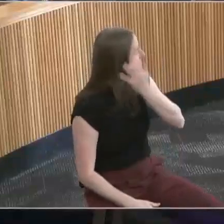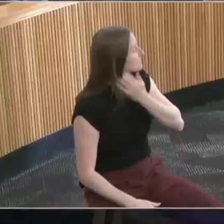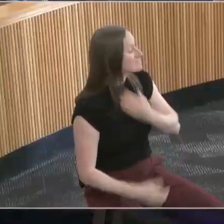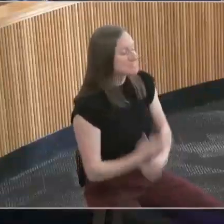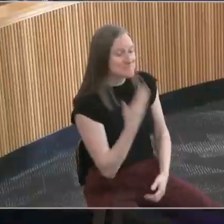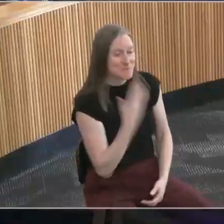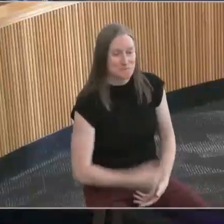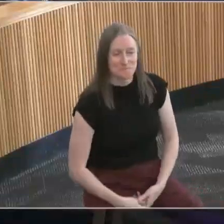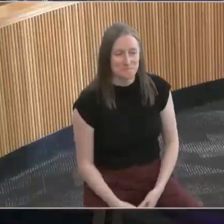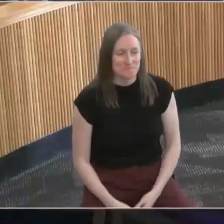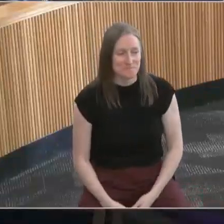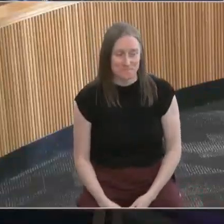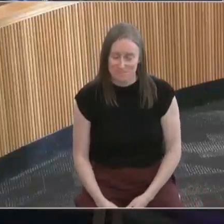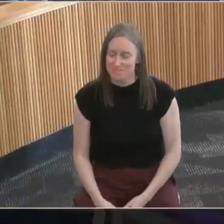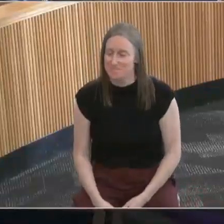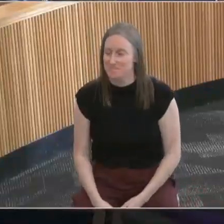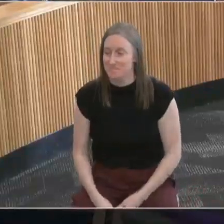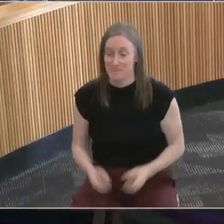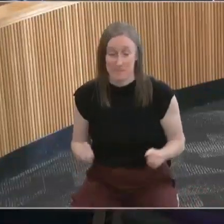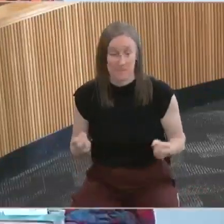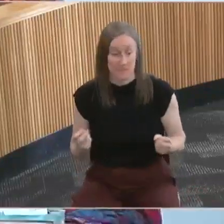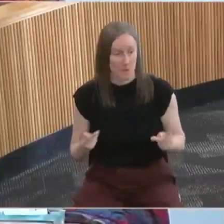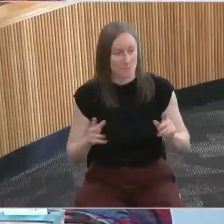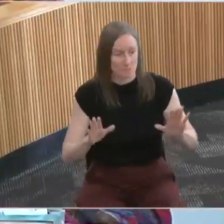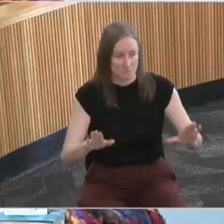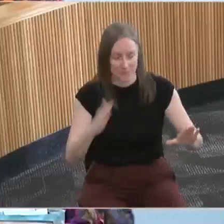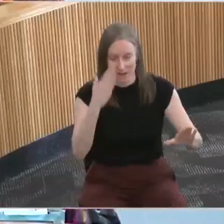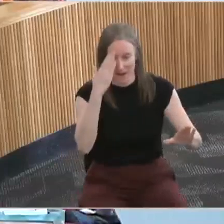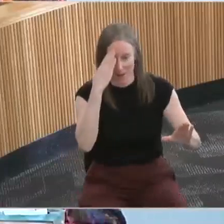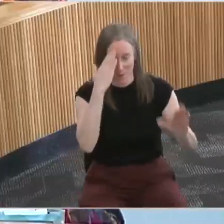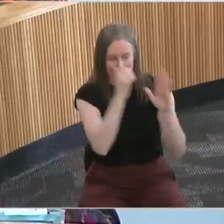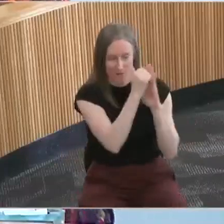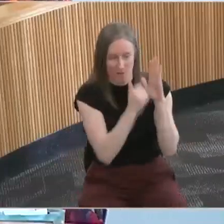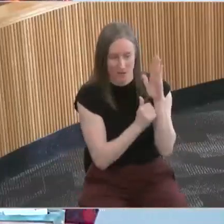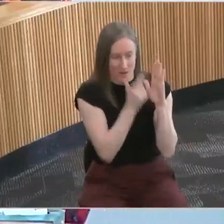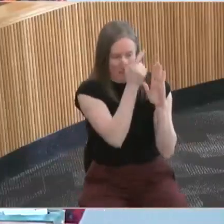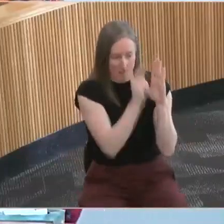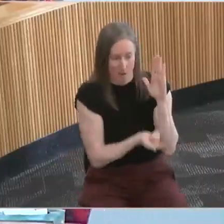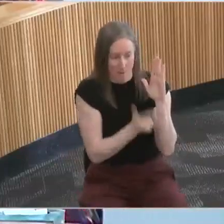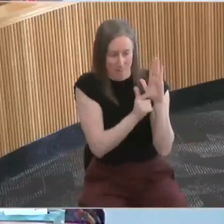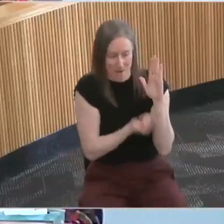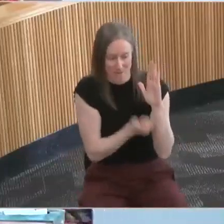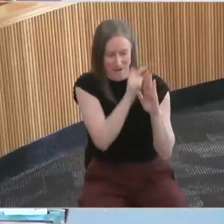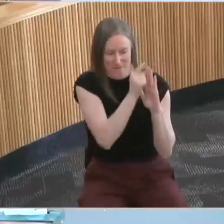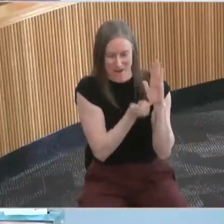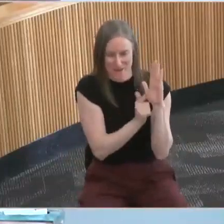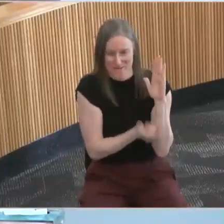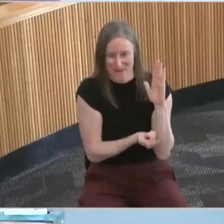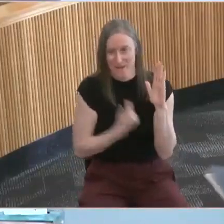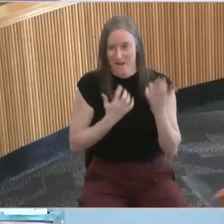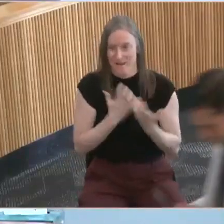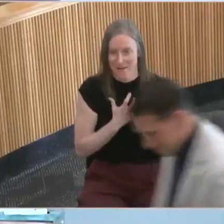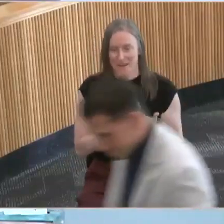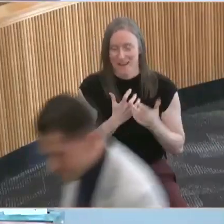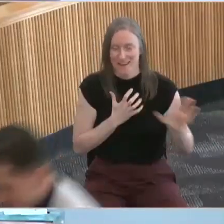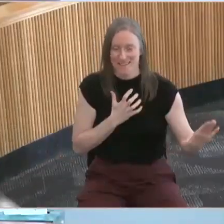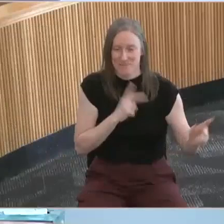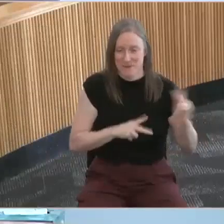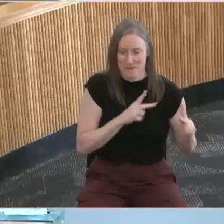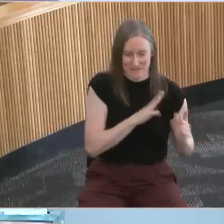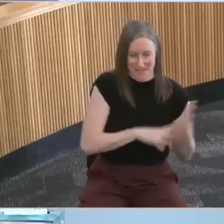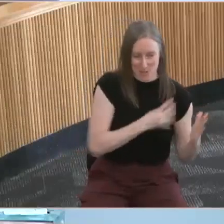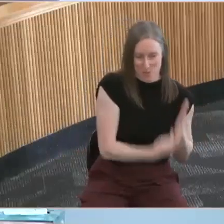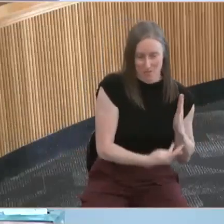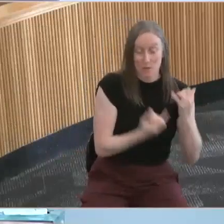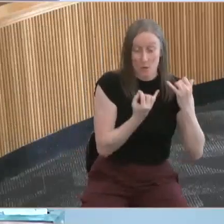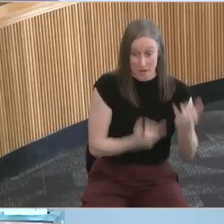Thank you. Thank you. I know we're jumping back and forth, but we're trying to accommodate legislators' schedules. So we are now going to close